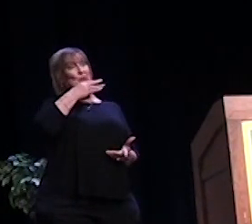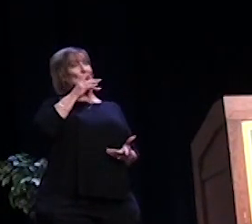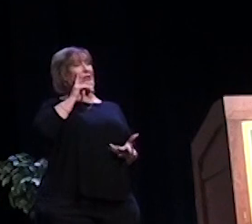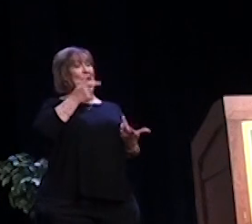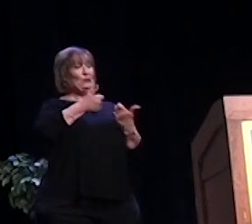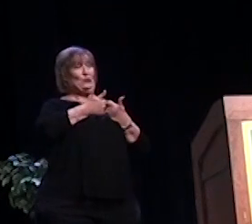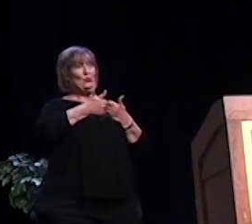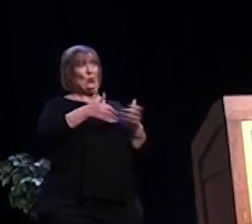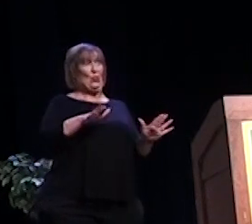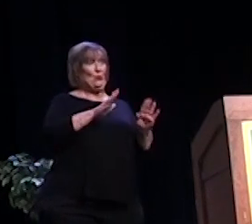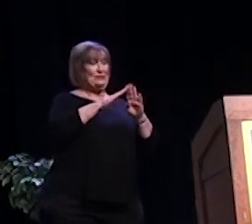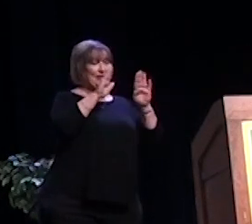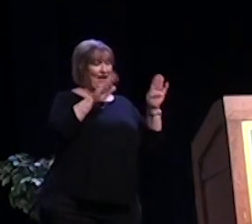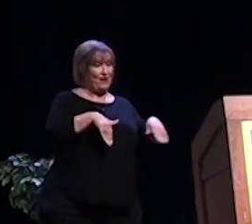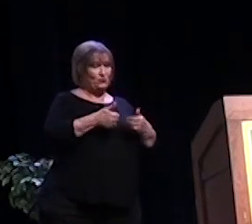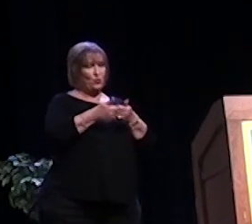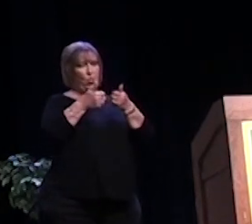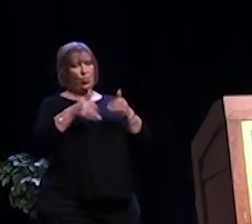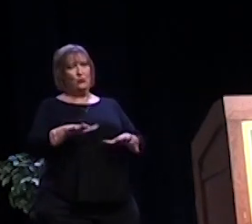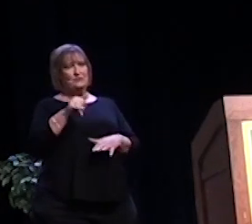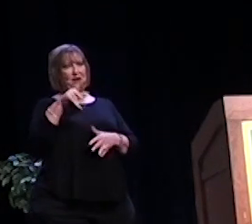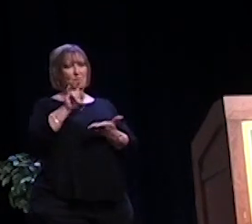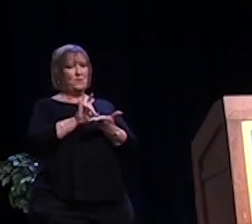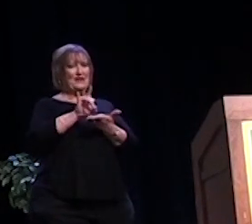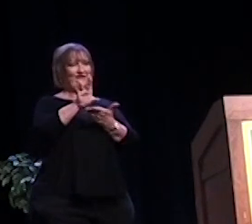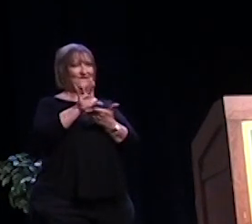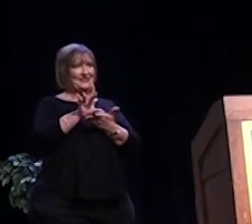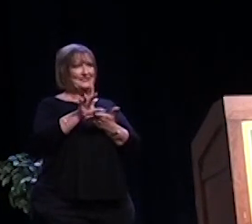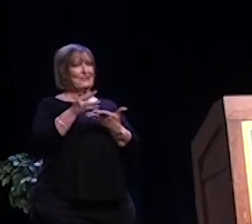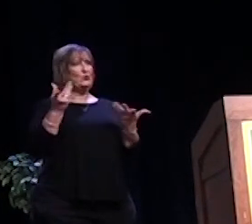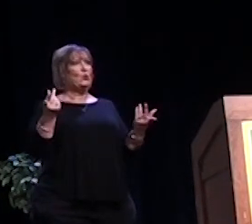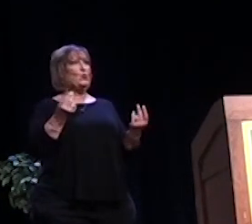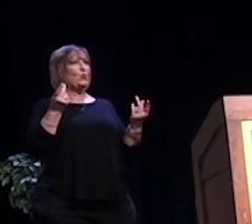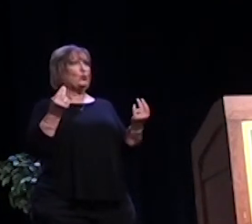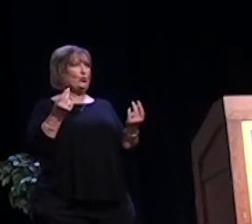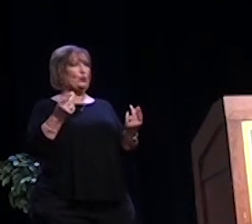unincorporated Bexar County, you can visit SAMMinistries website,